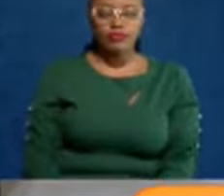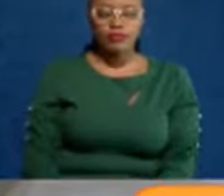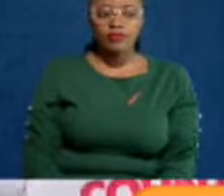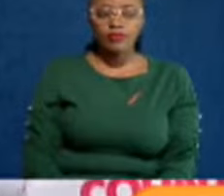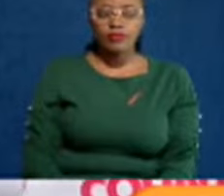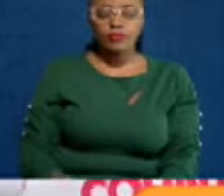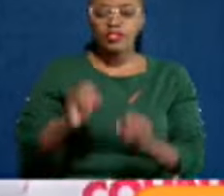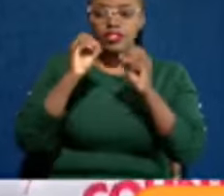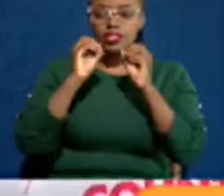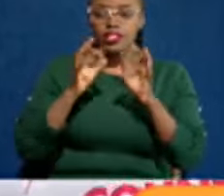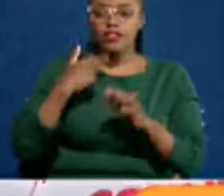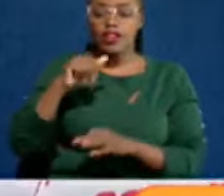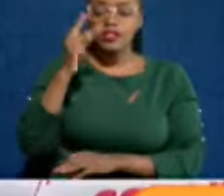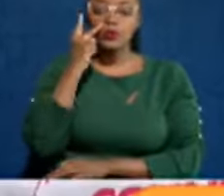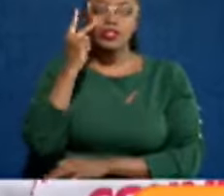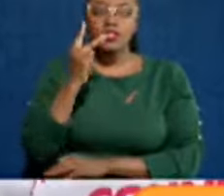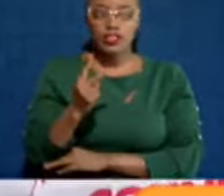If we see